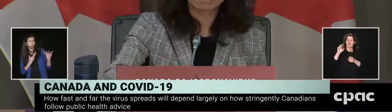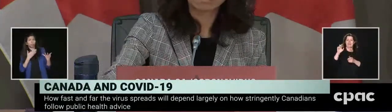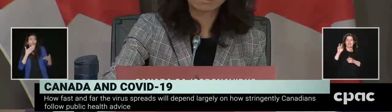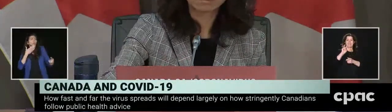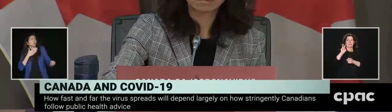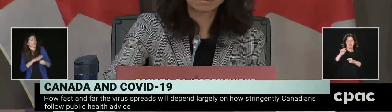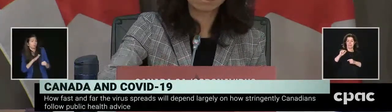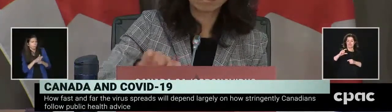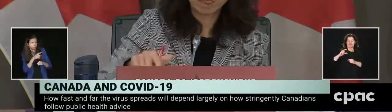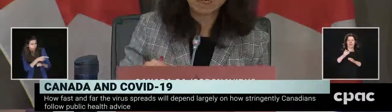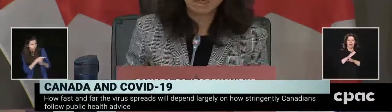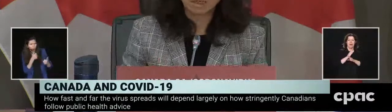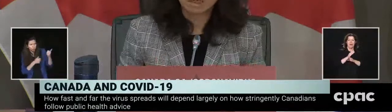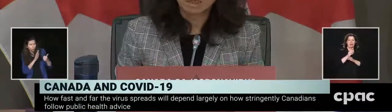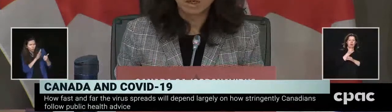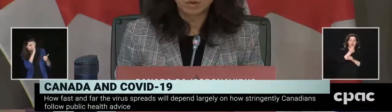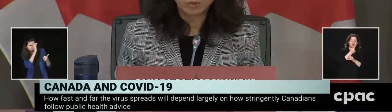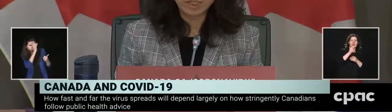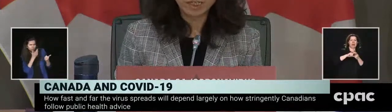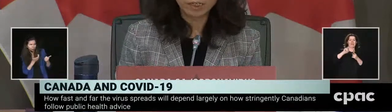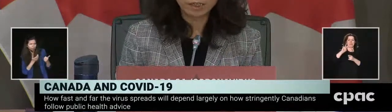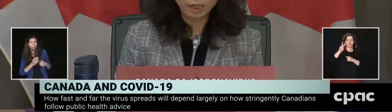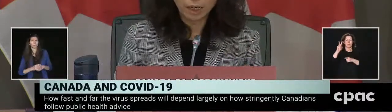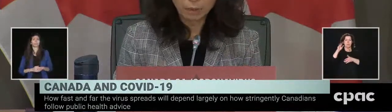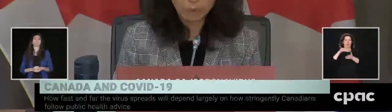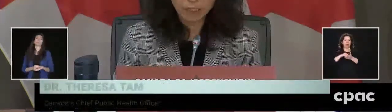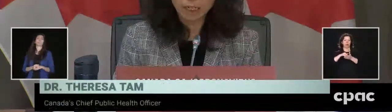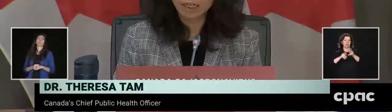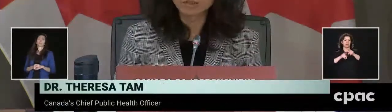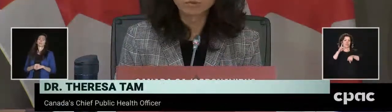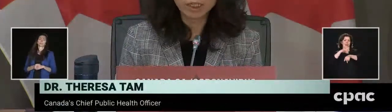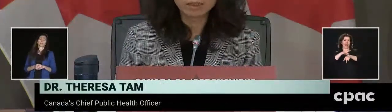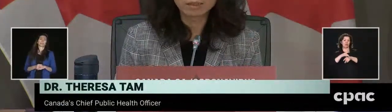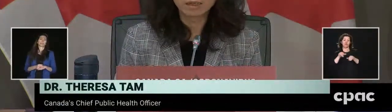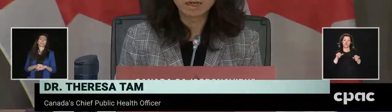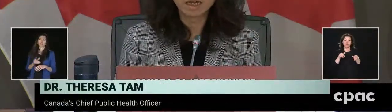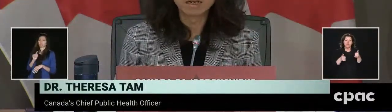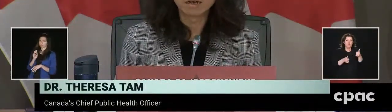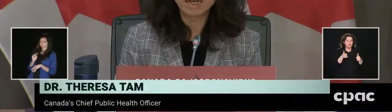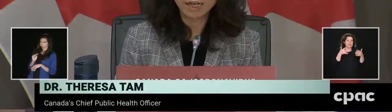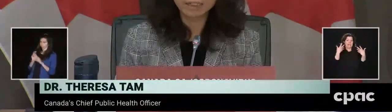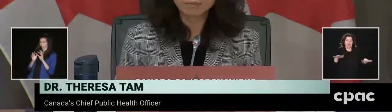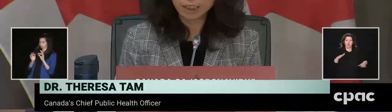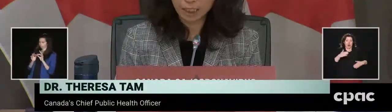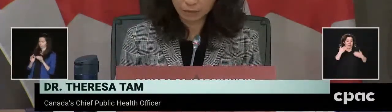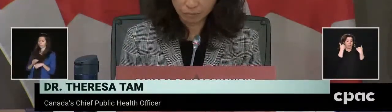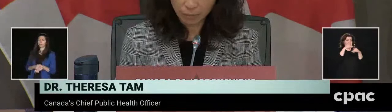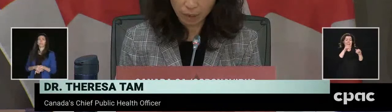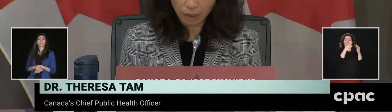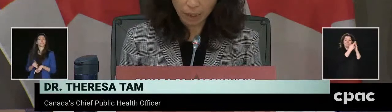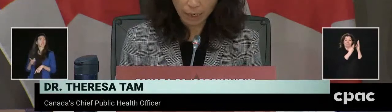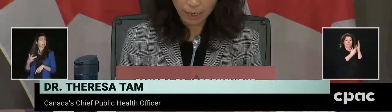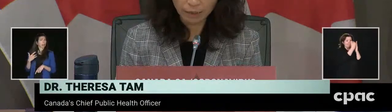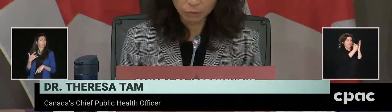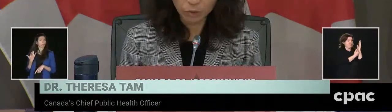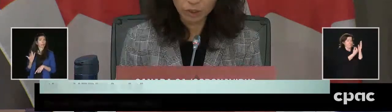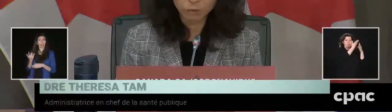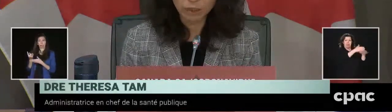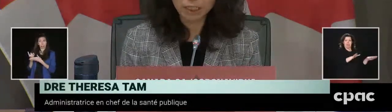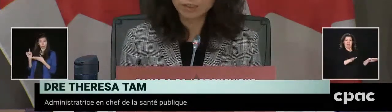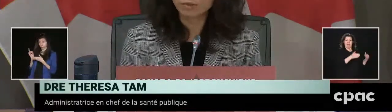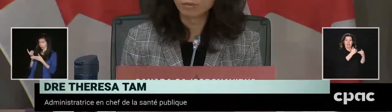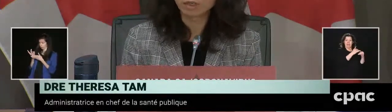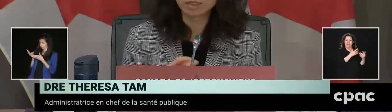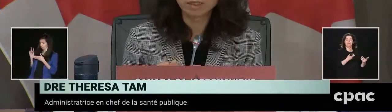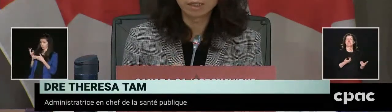Well, I think in the last weeks, a lot has been done. And